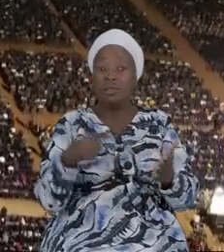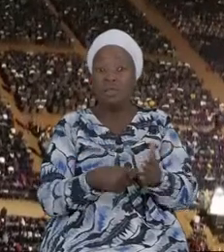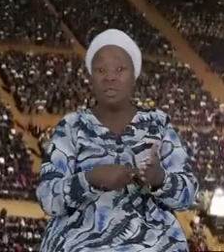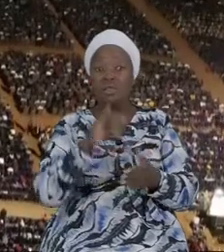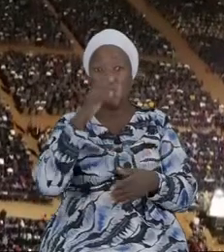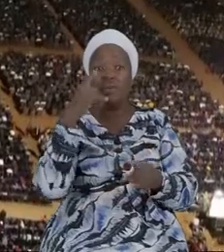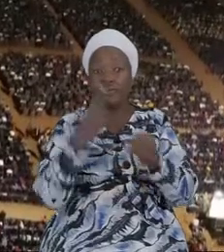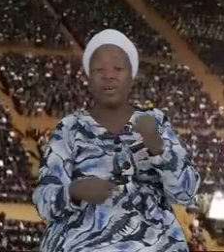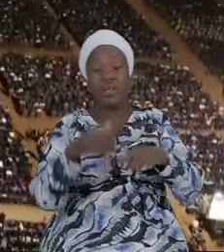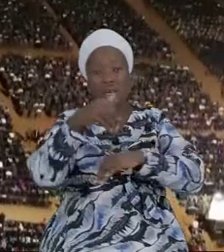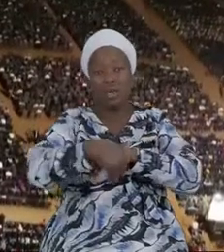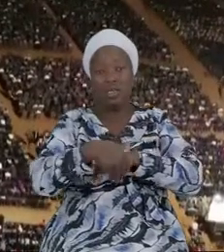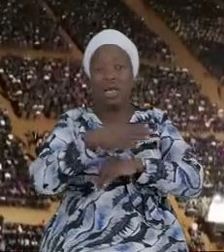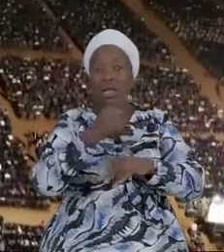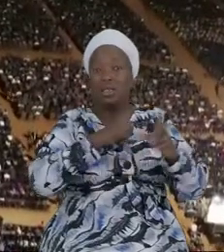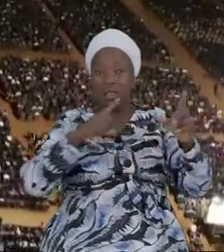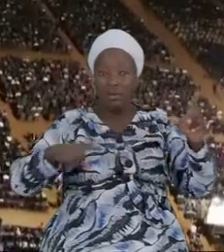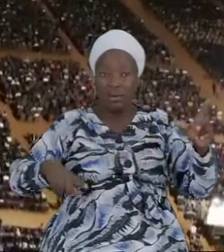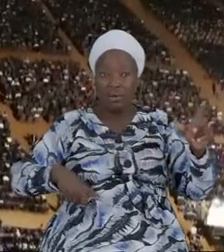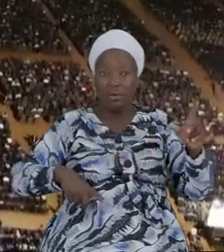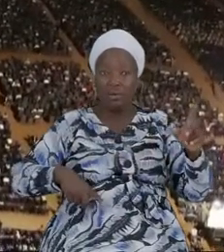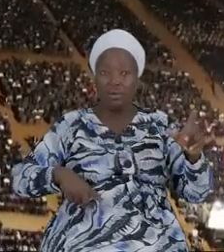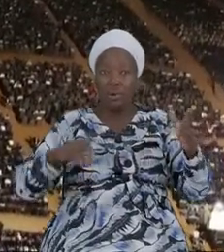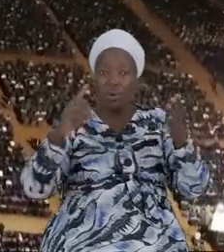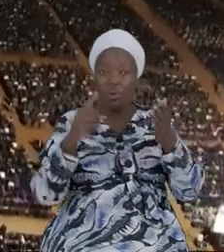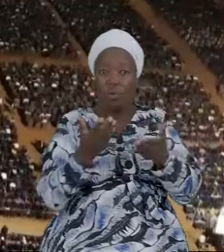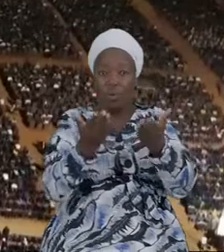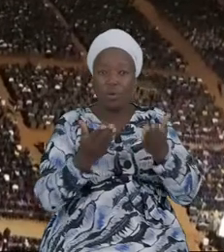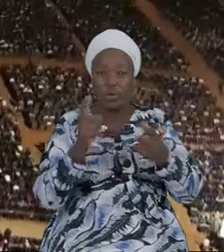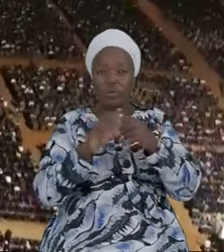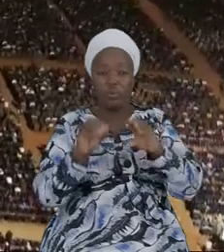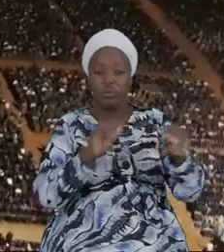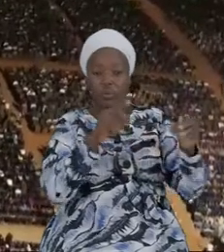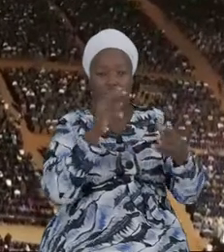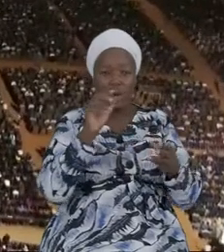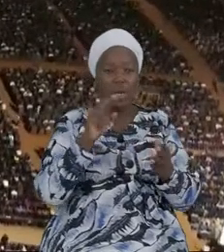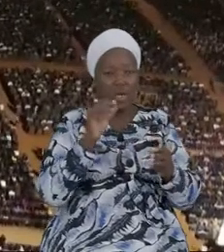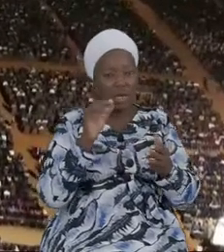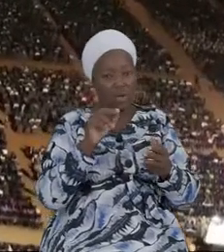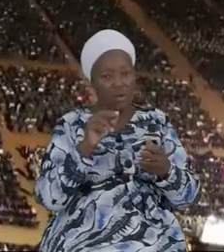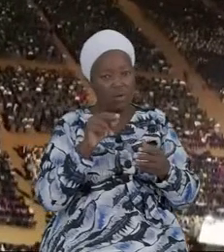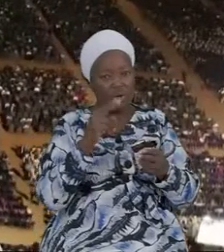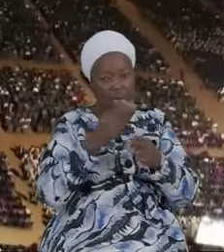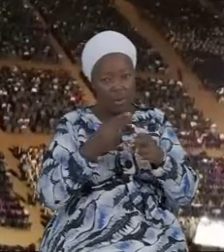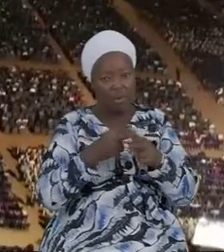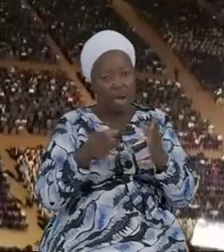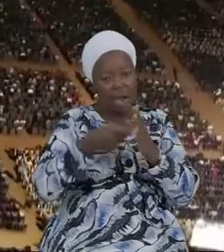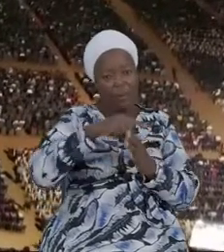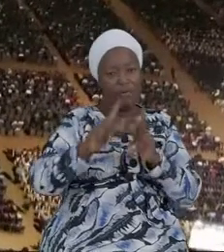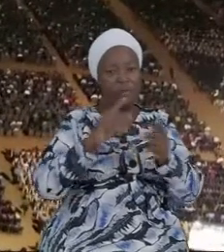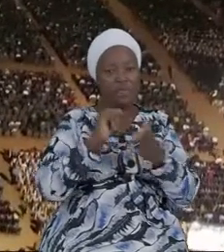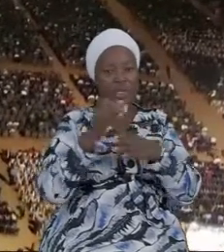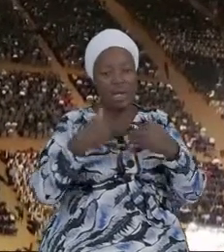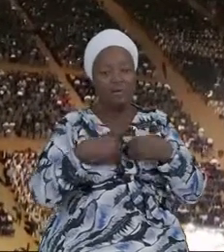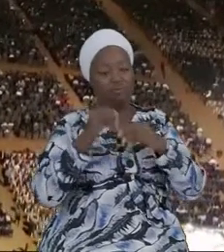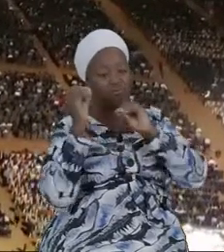the final night. And the Lord wants to put your name among the people that have